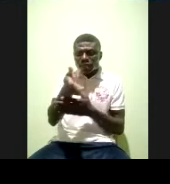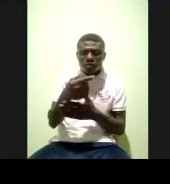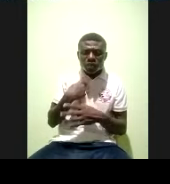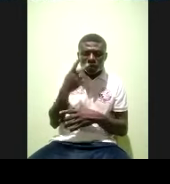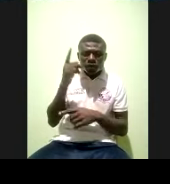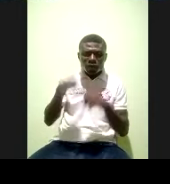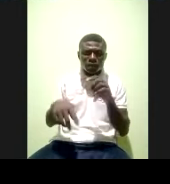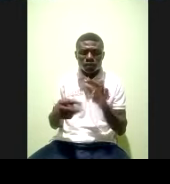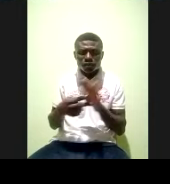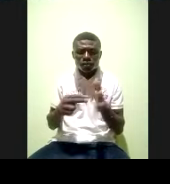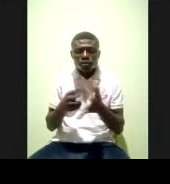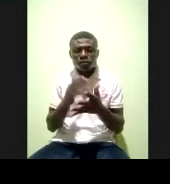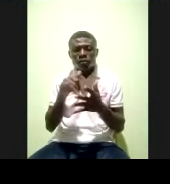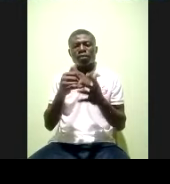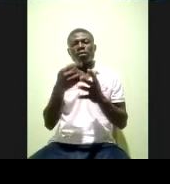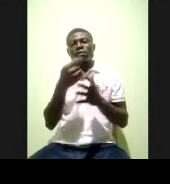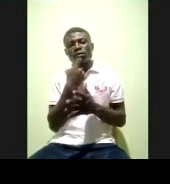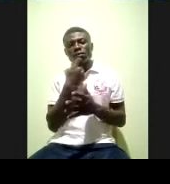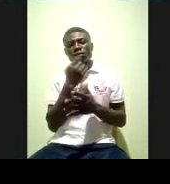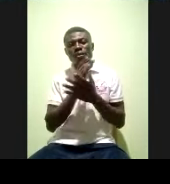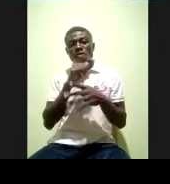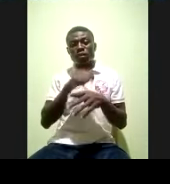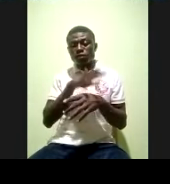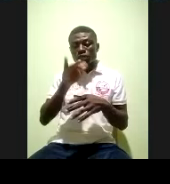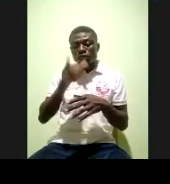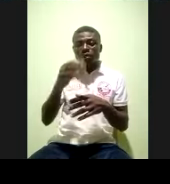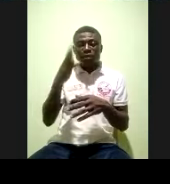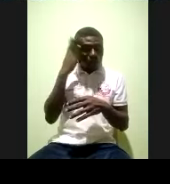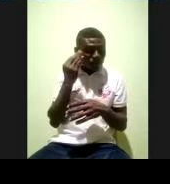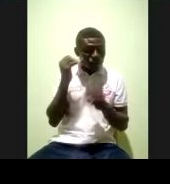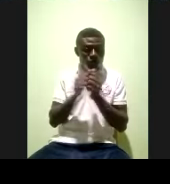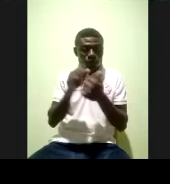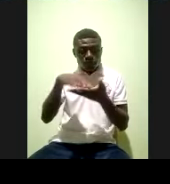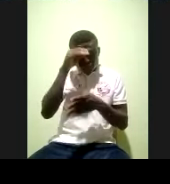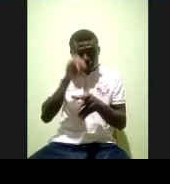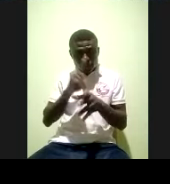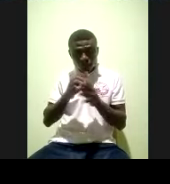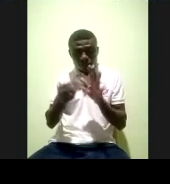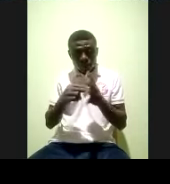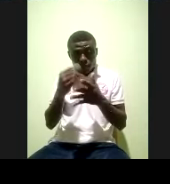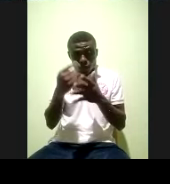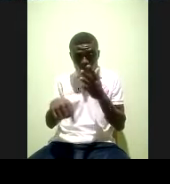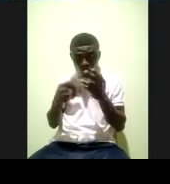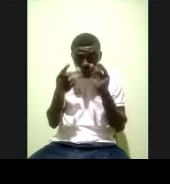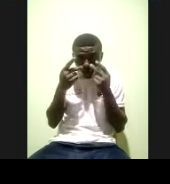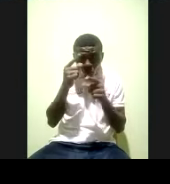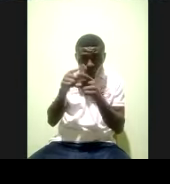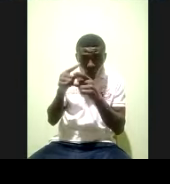this is what the kids at times might experience with learning disability when they are looking at the